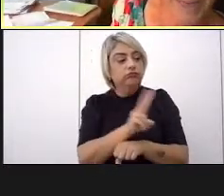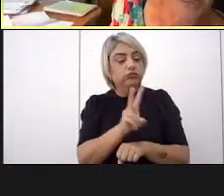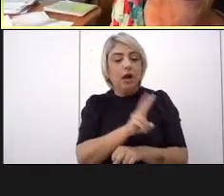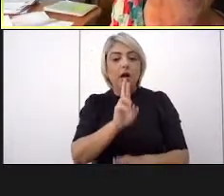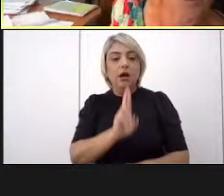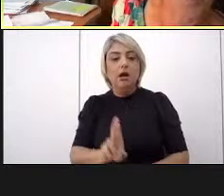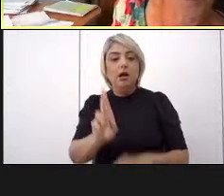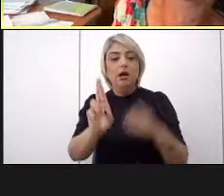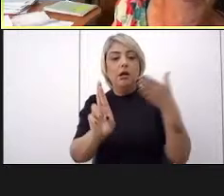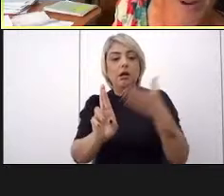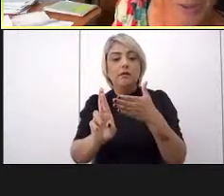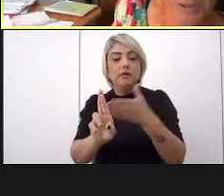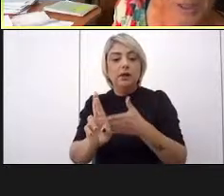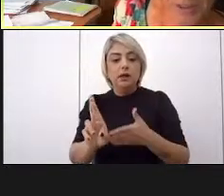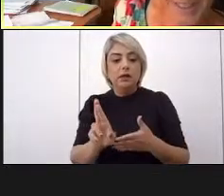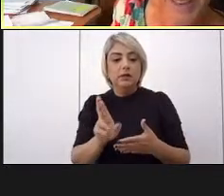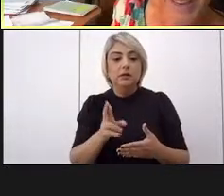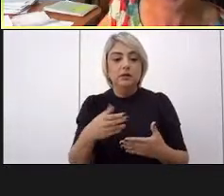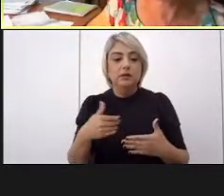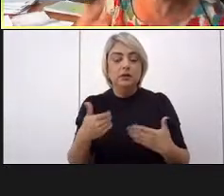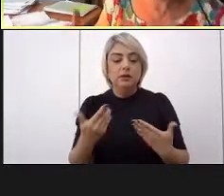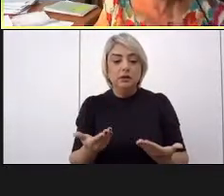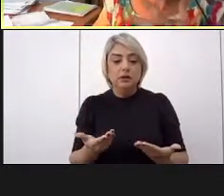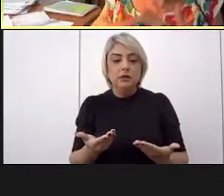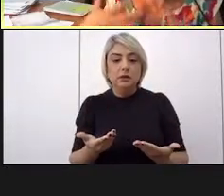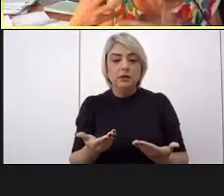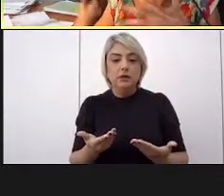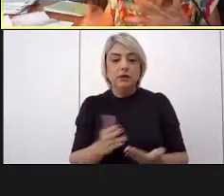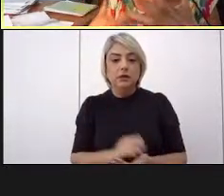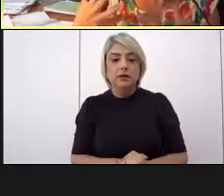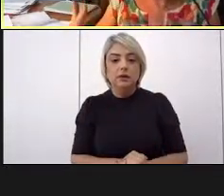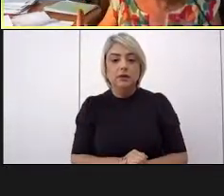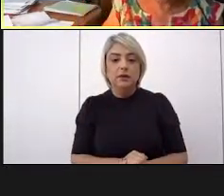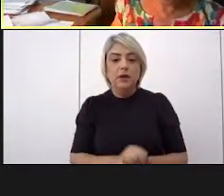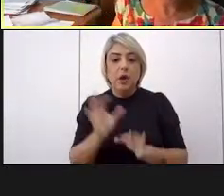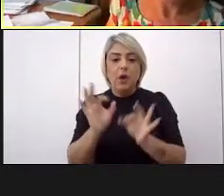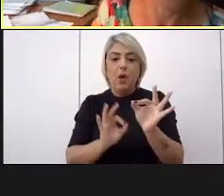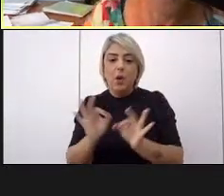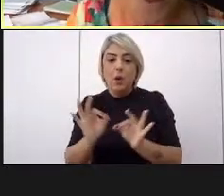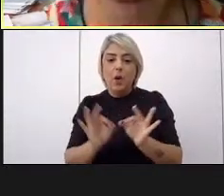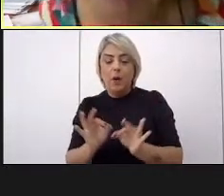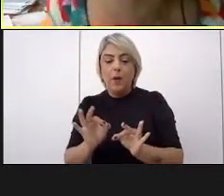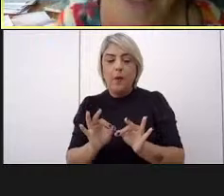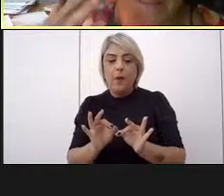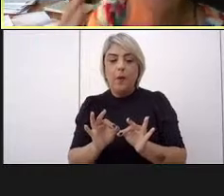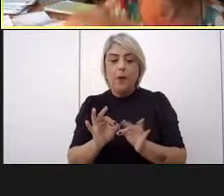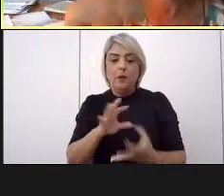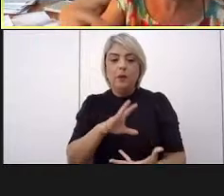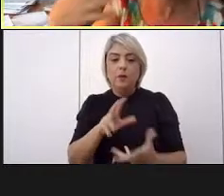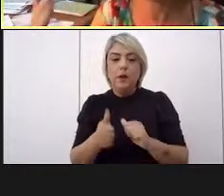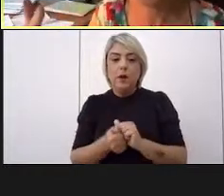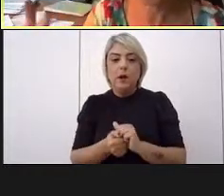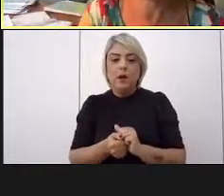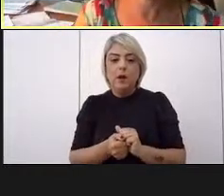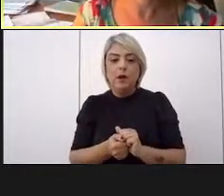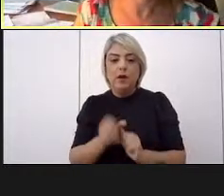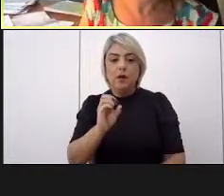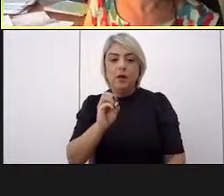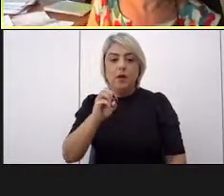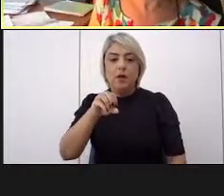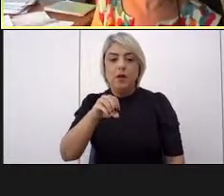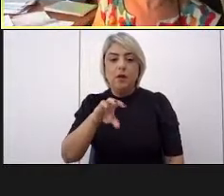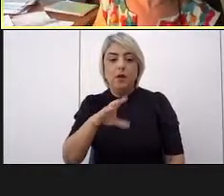So paradoxically, they have become a kind of justification while making it a little bit more